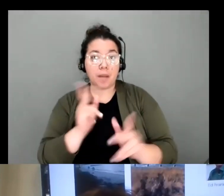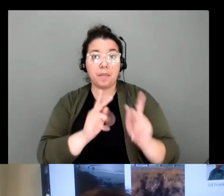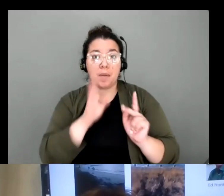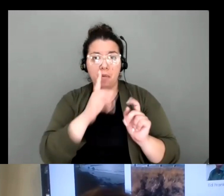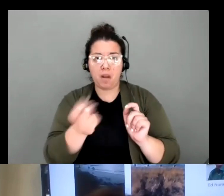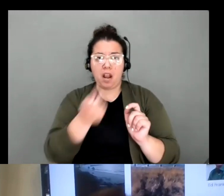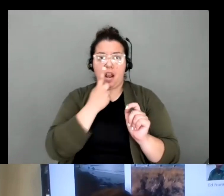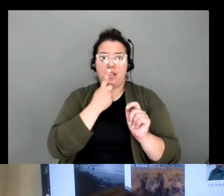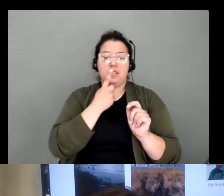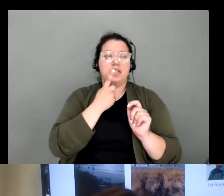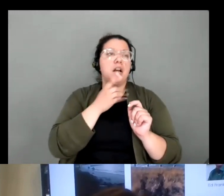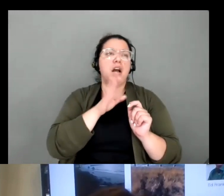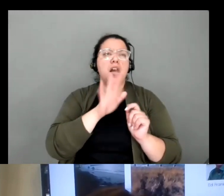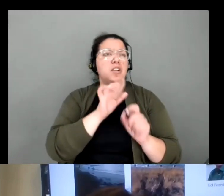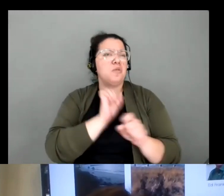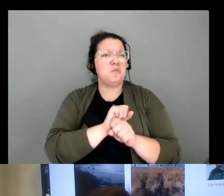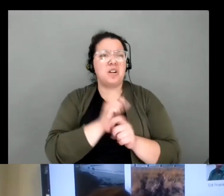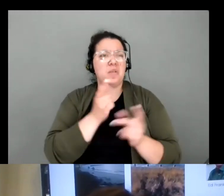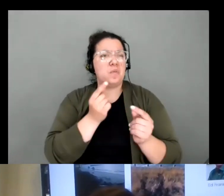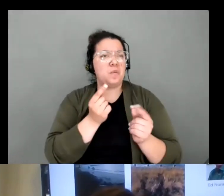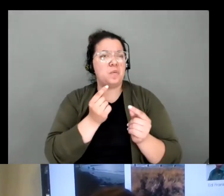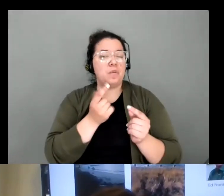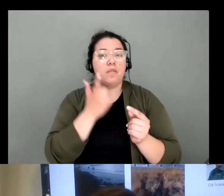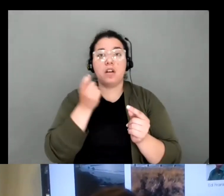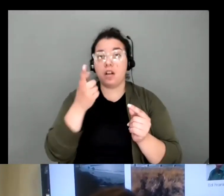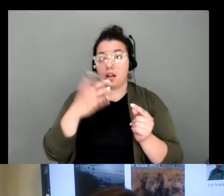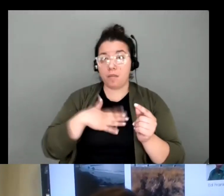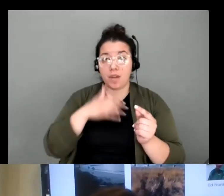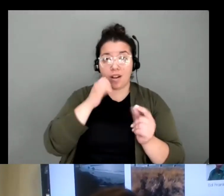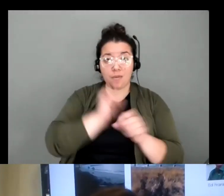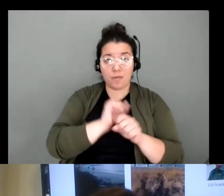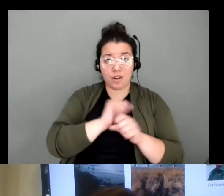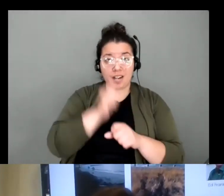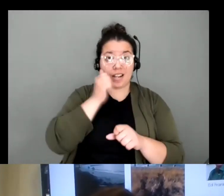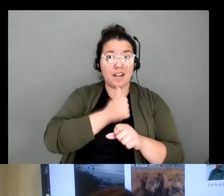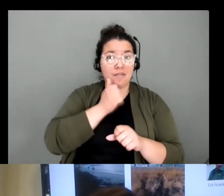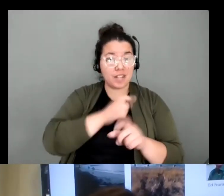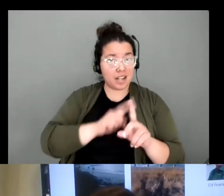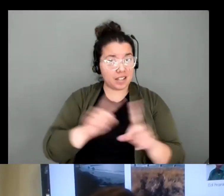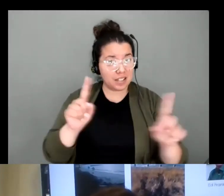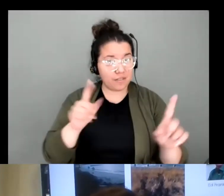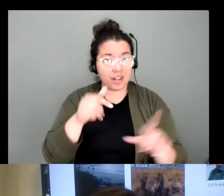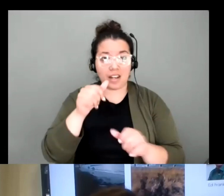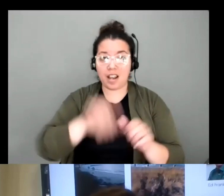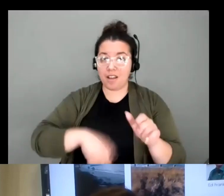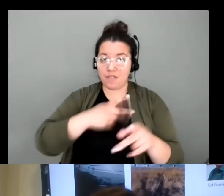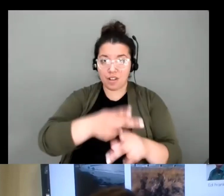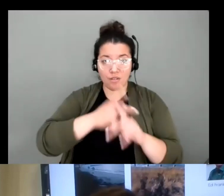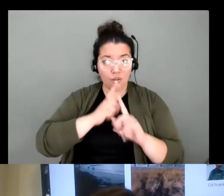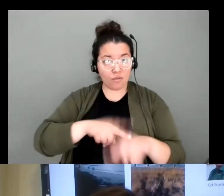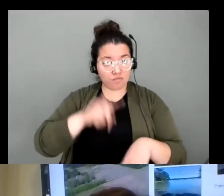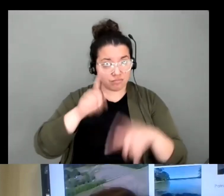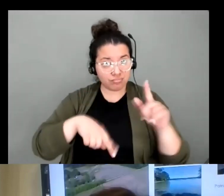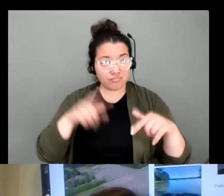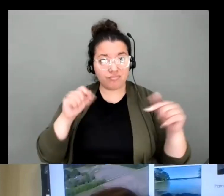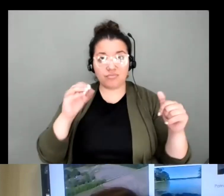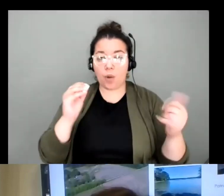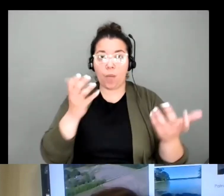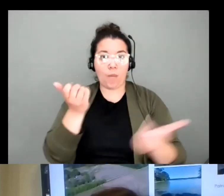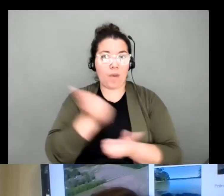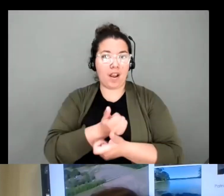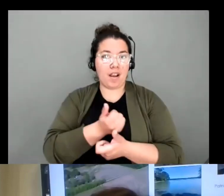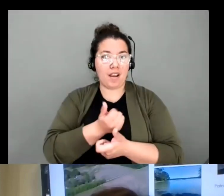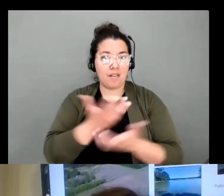what you do, because every day is different. Every closing, every loan is different. There's nothing the same. So it's something that keeps